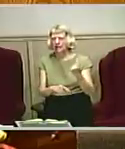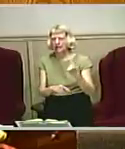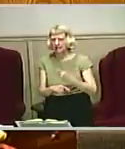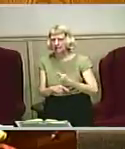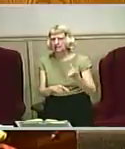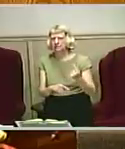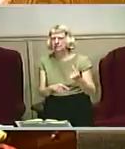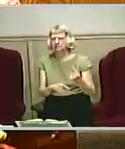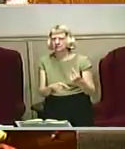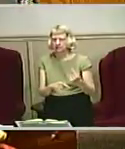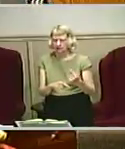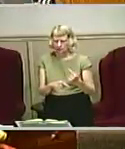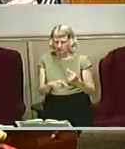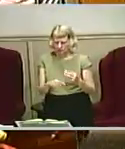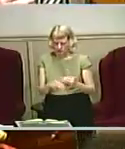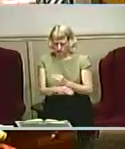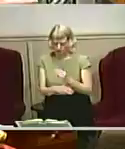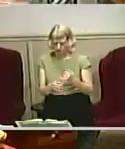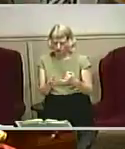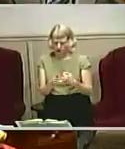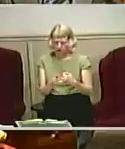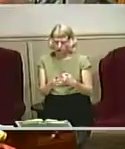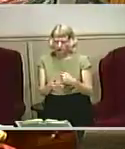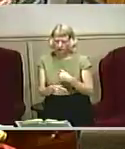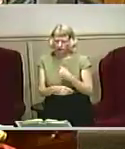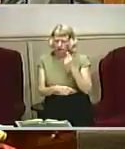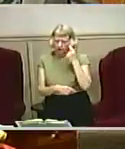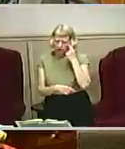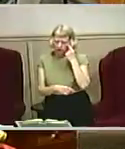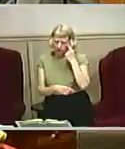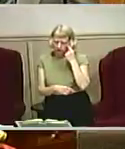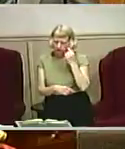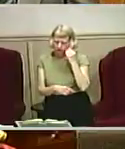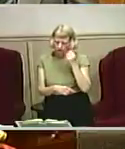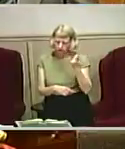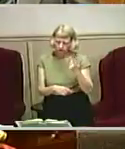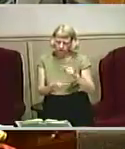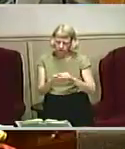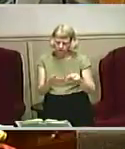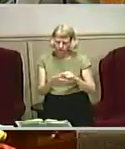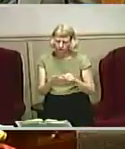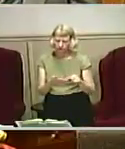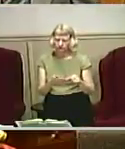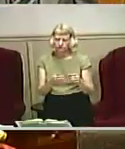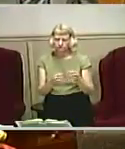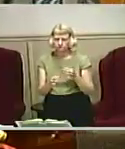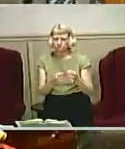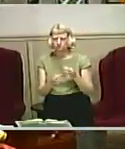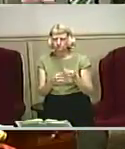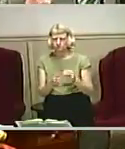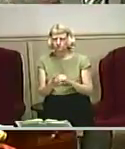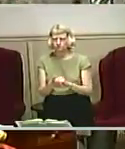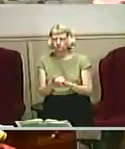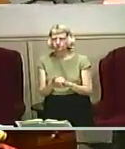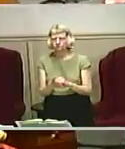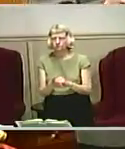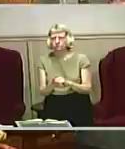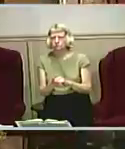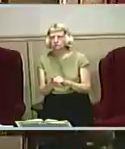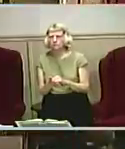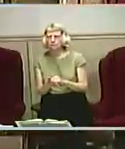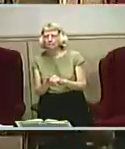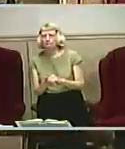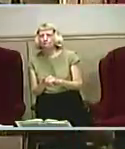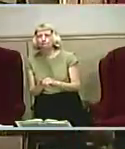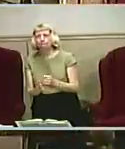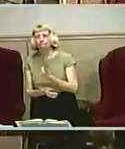will be out lengthened out or multiplied. And I think we know of a couple other verses that talk about that, do we not? And this is part where